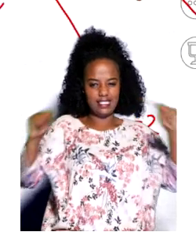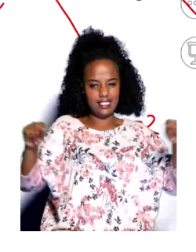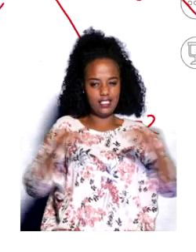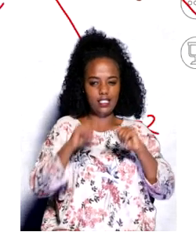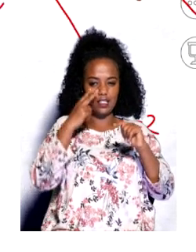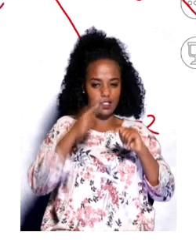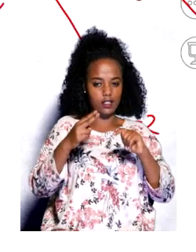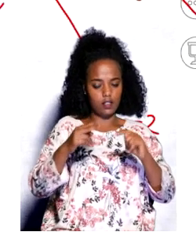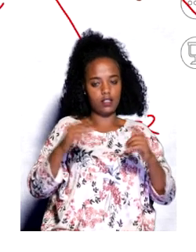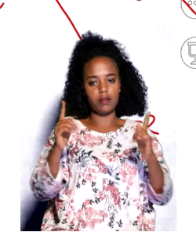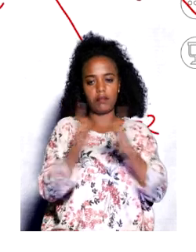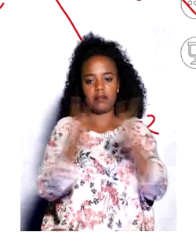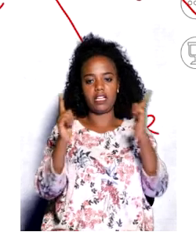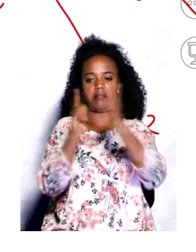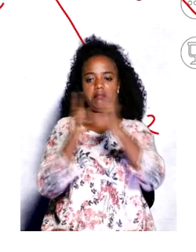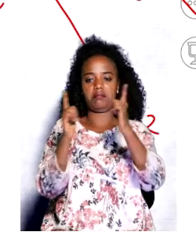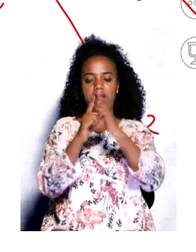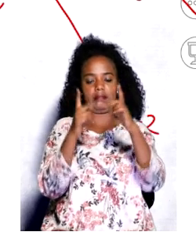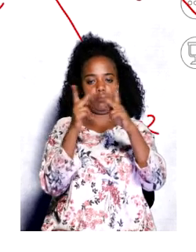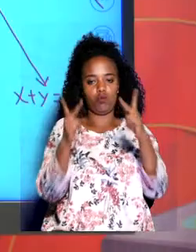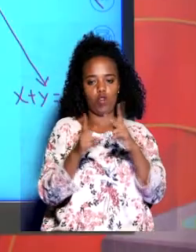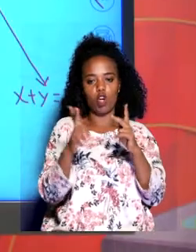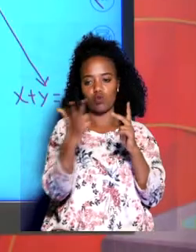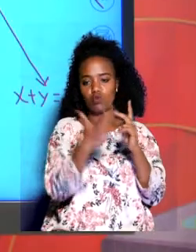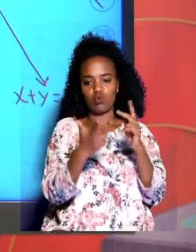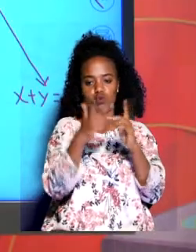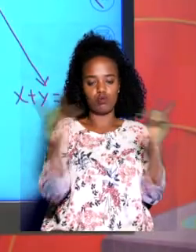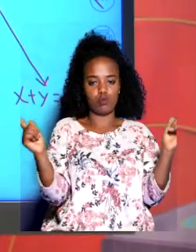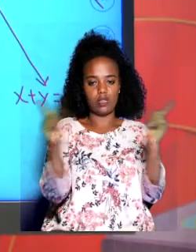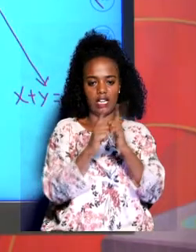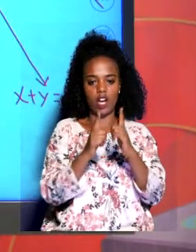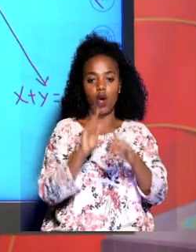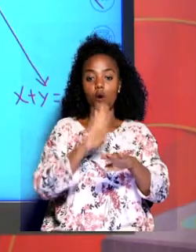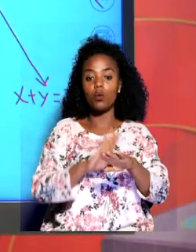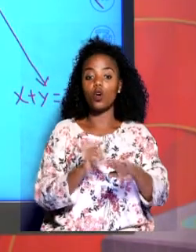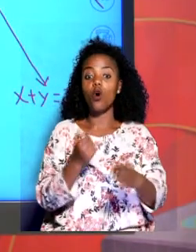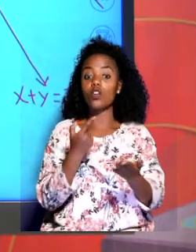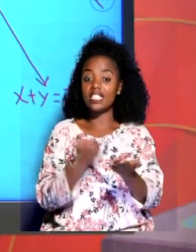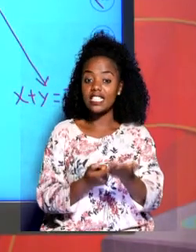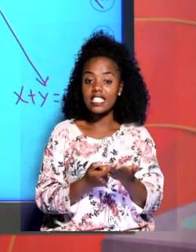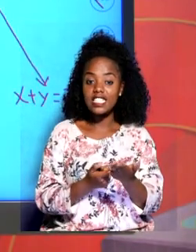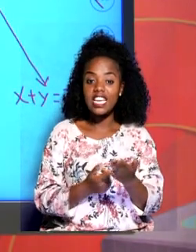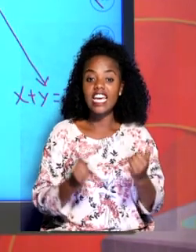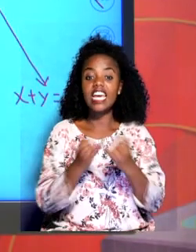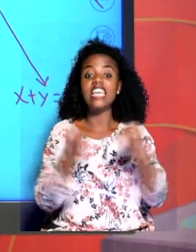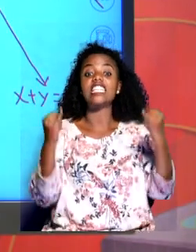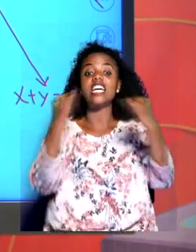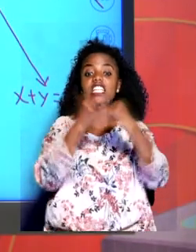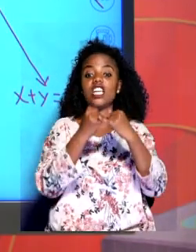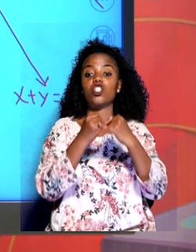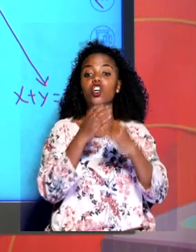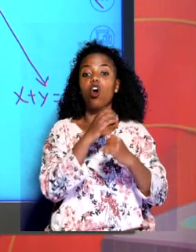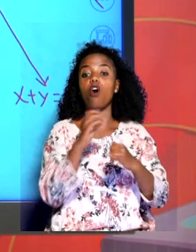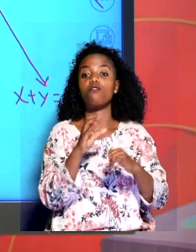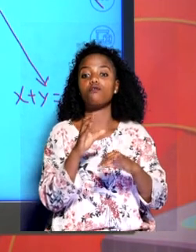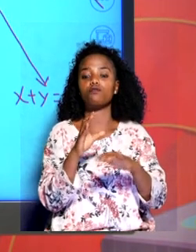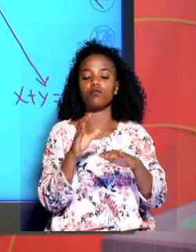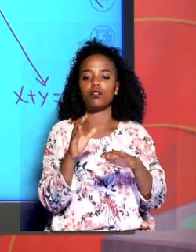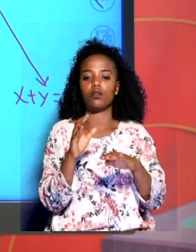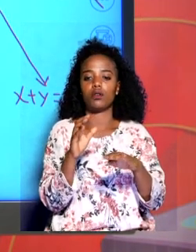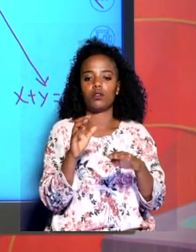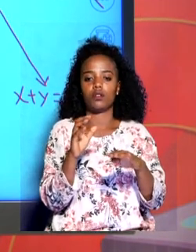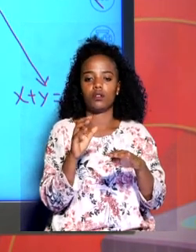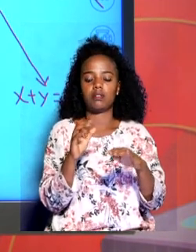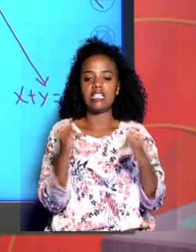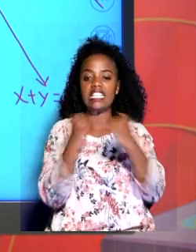for this system of inequality. And we call this intersection of boundary line corner points. This is the